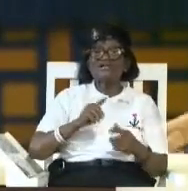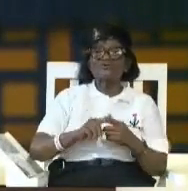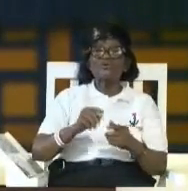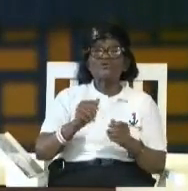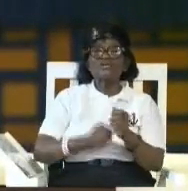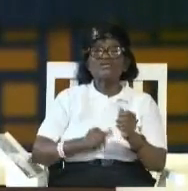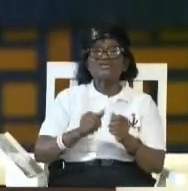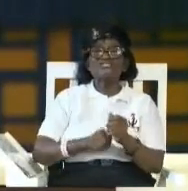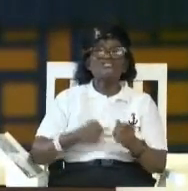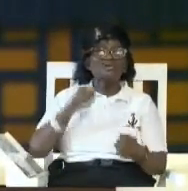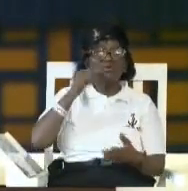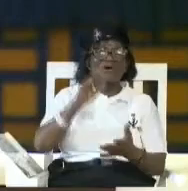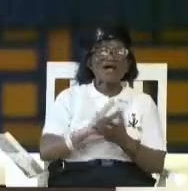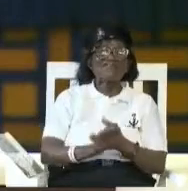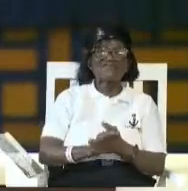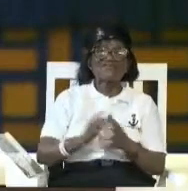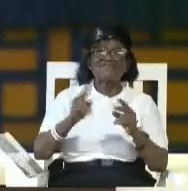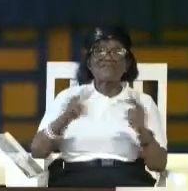adequately.